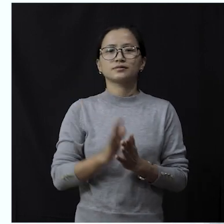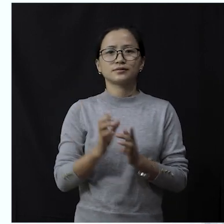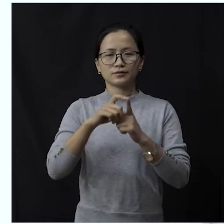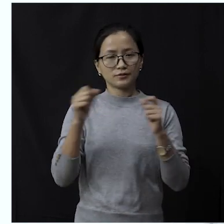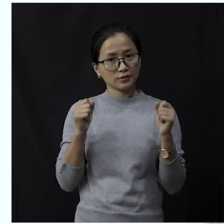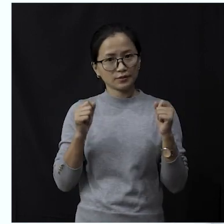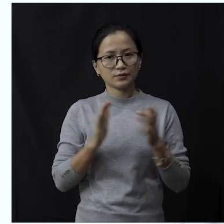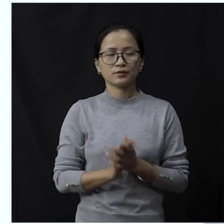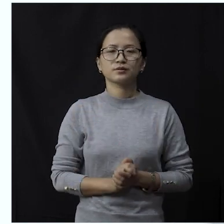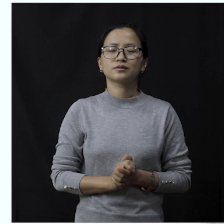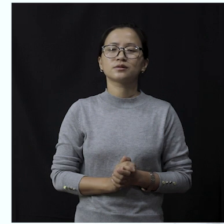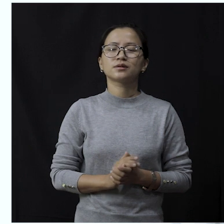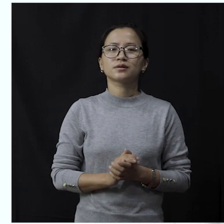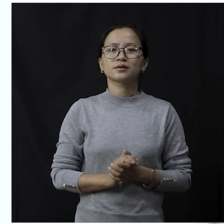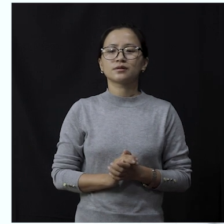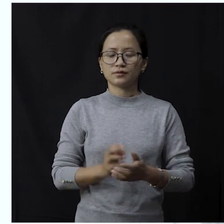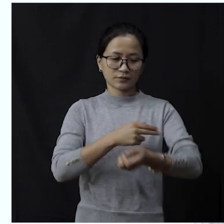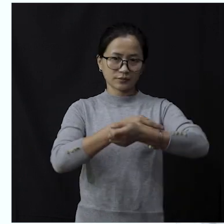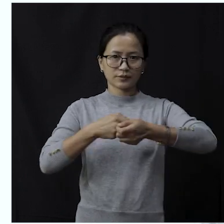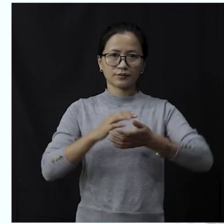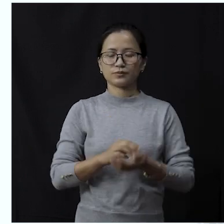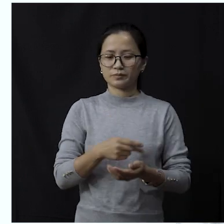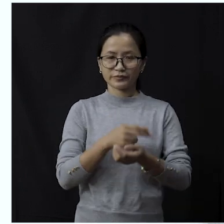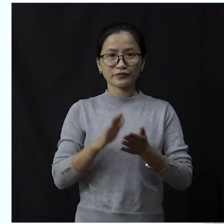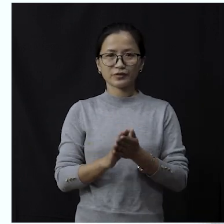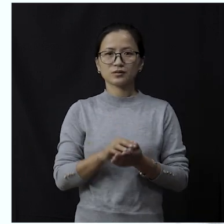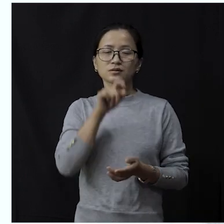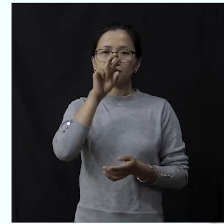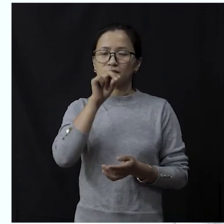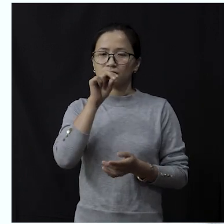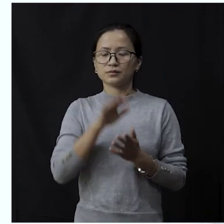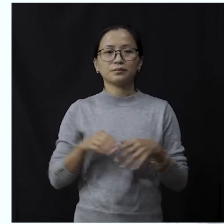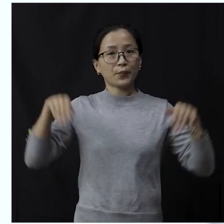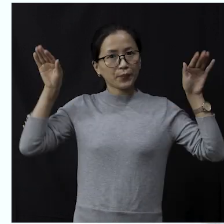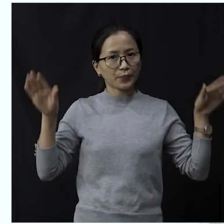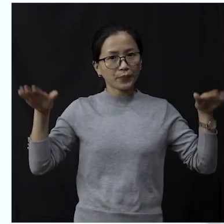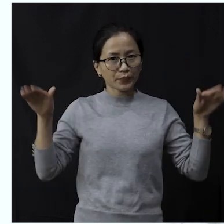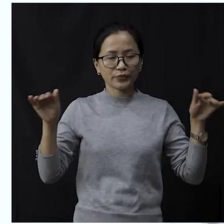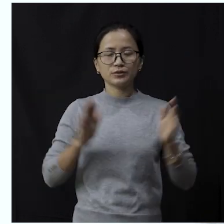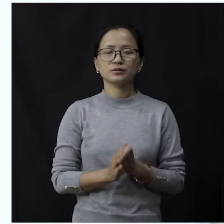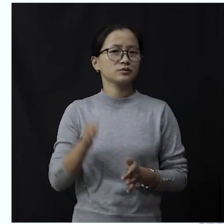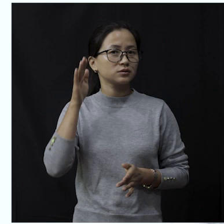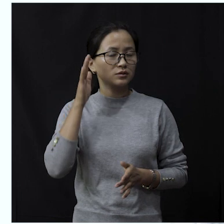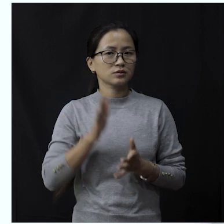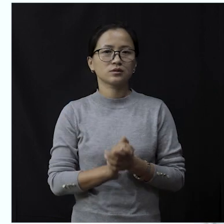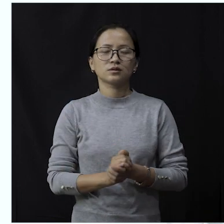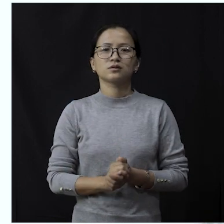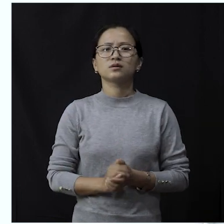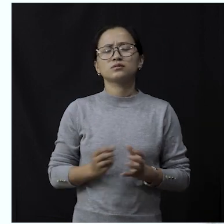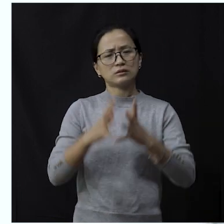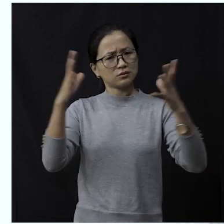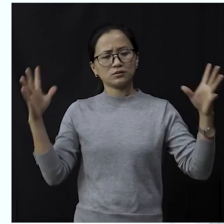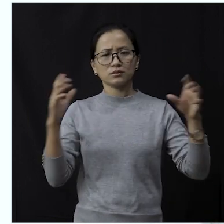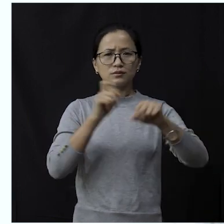hornbill festival was in the name of these birds, okay? If you have not seen a hornbill, we hear this name a